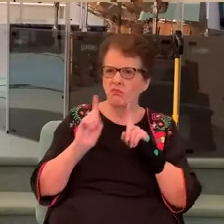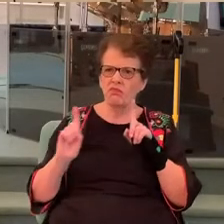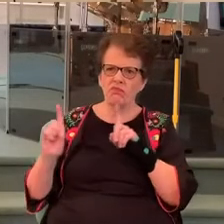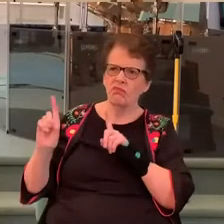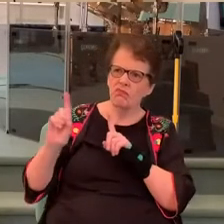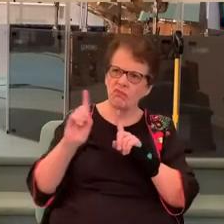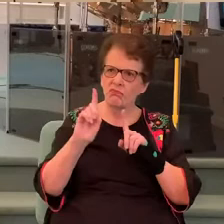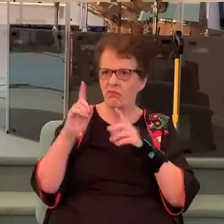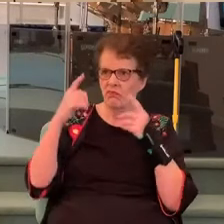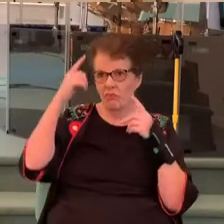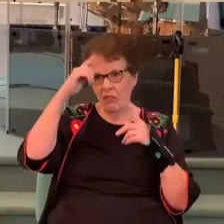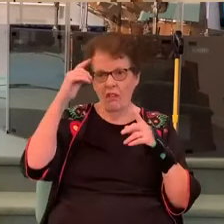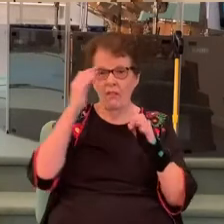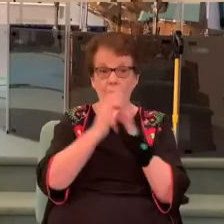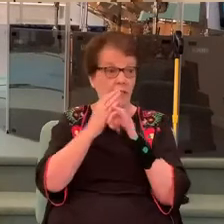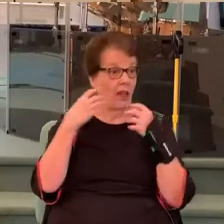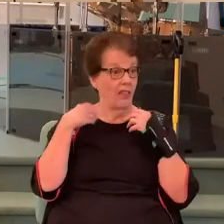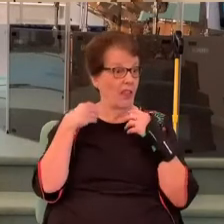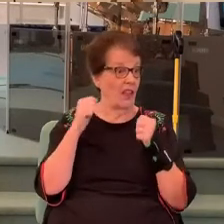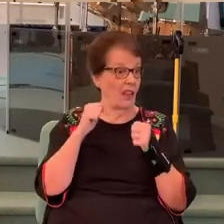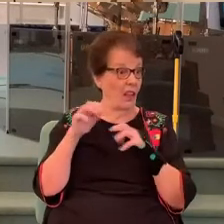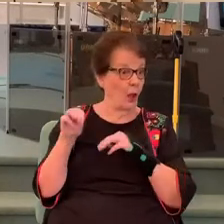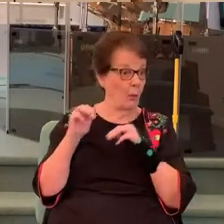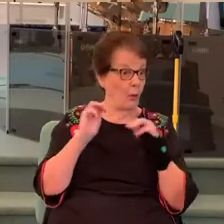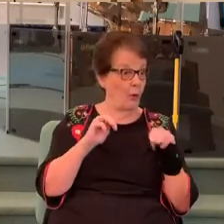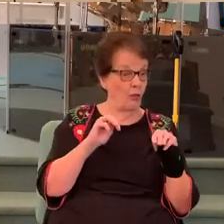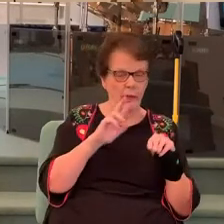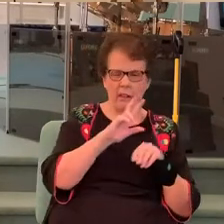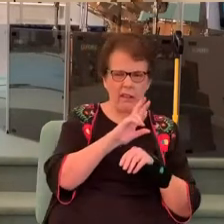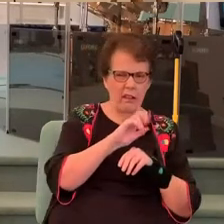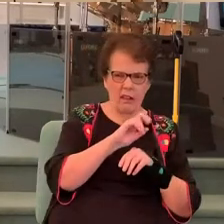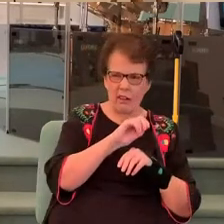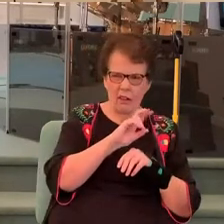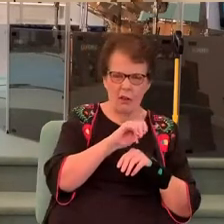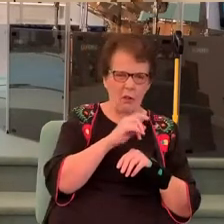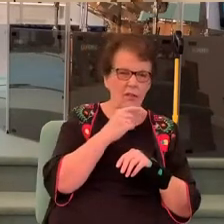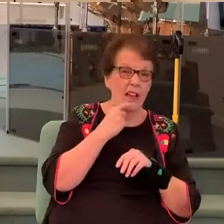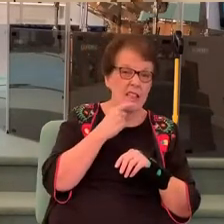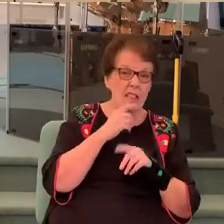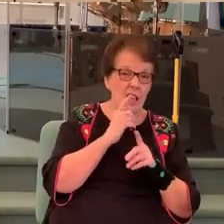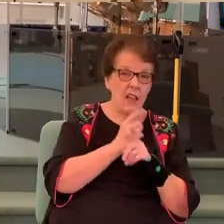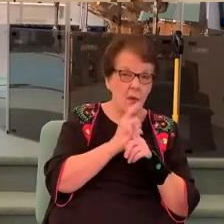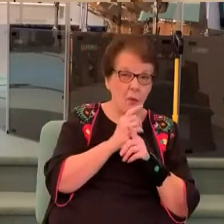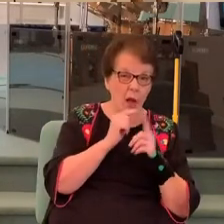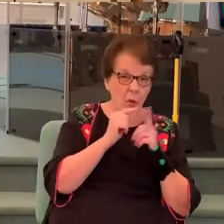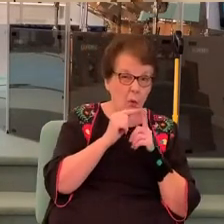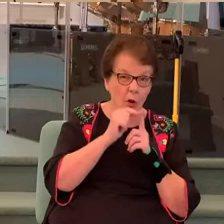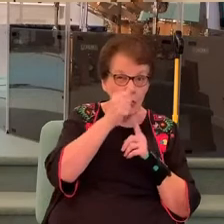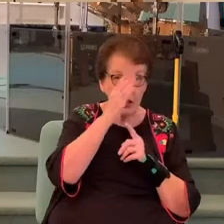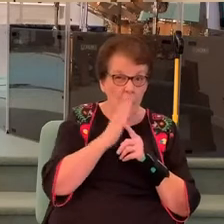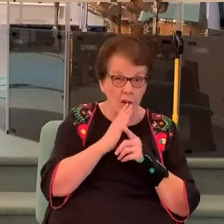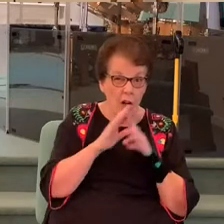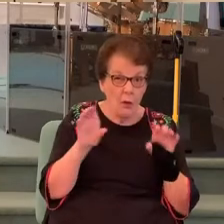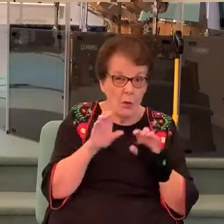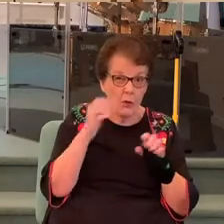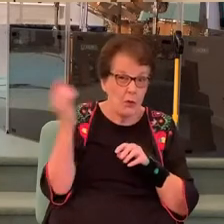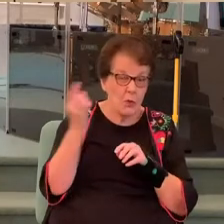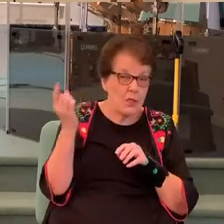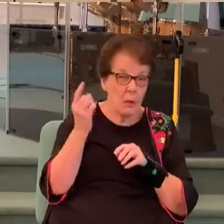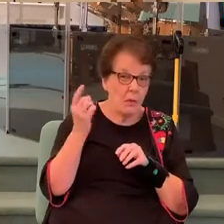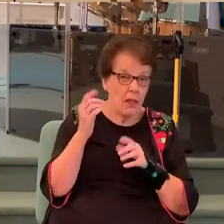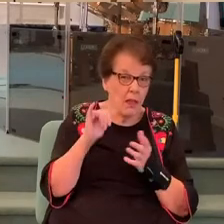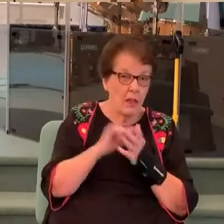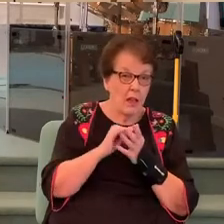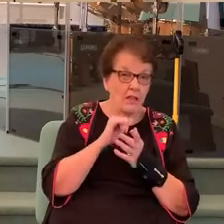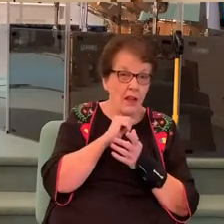faith healing movement where if I jump through the right hoops and if I say the right words, God is going to do something for me that He won't do for